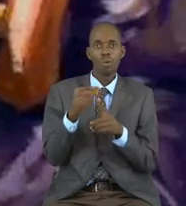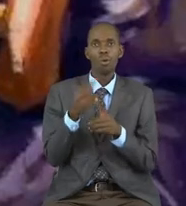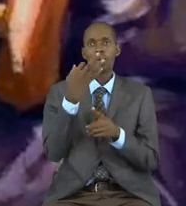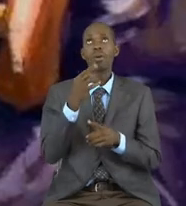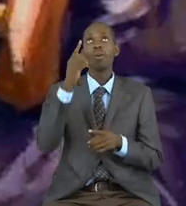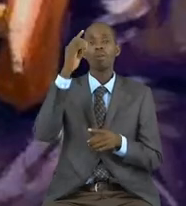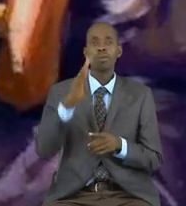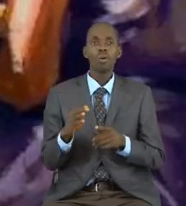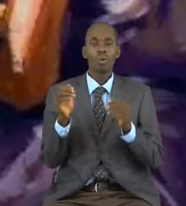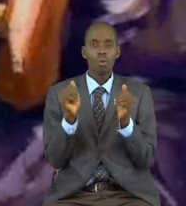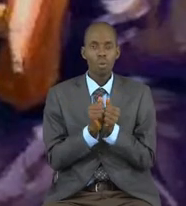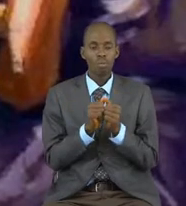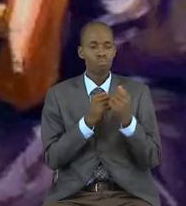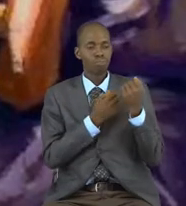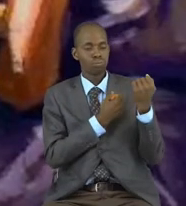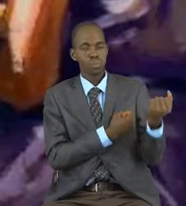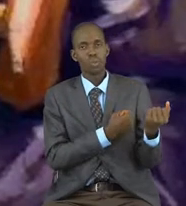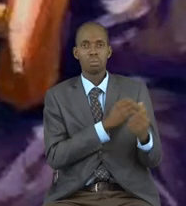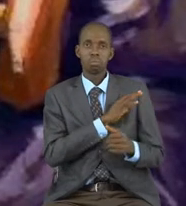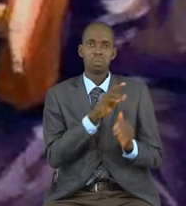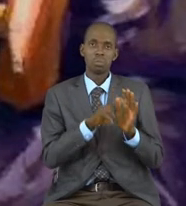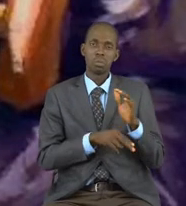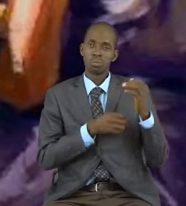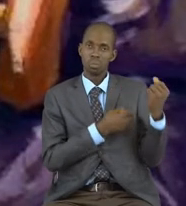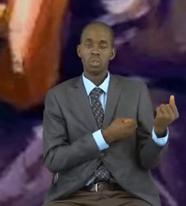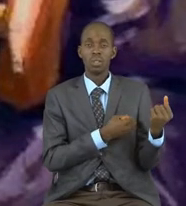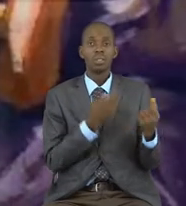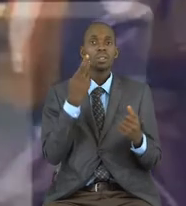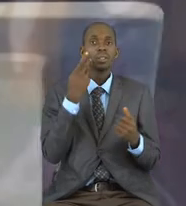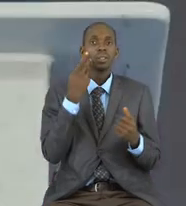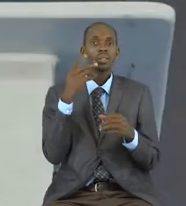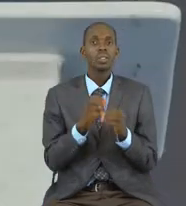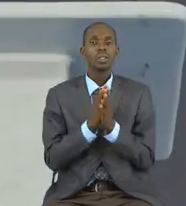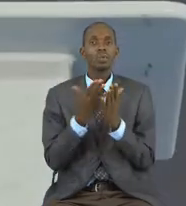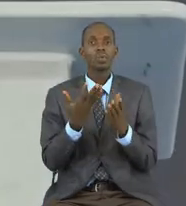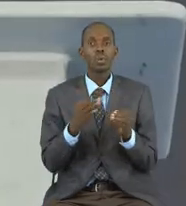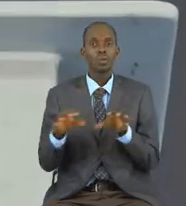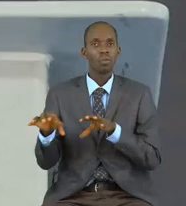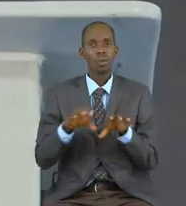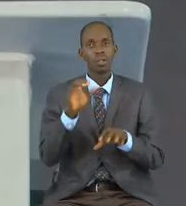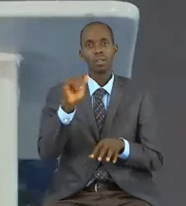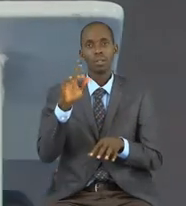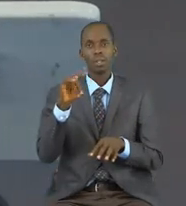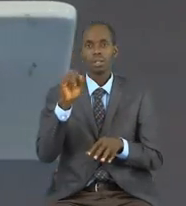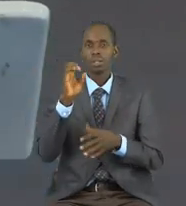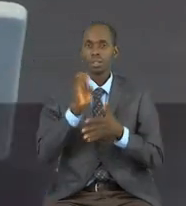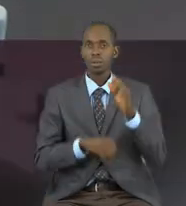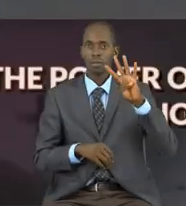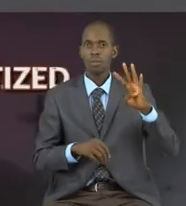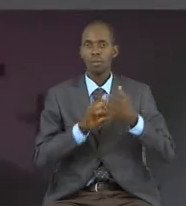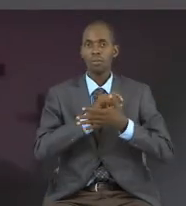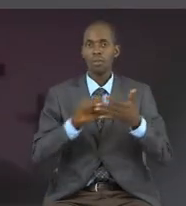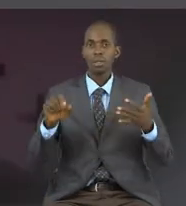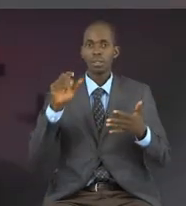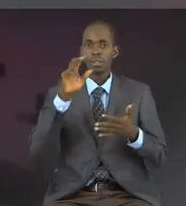with boldness. It tells us in Acts chapter 4 verse 33. In verse 33 it